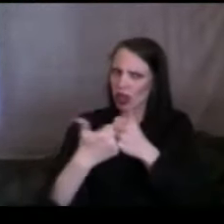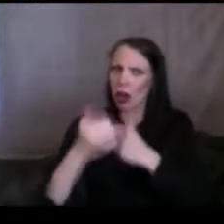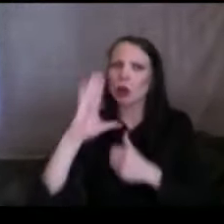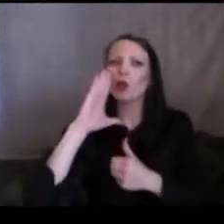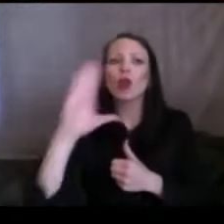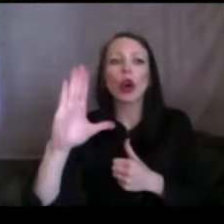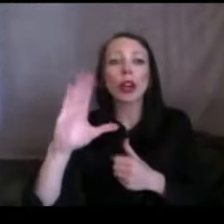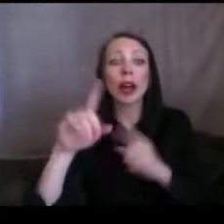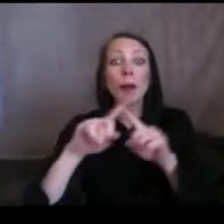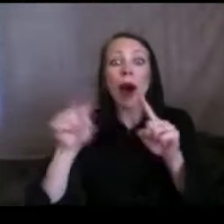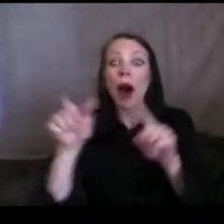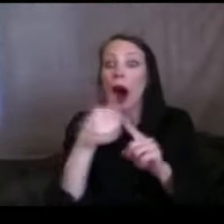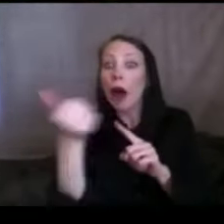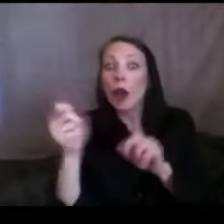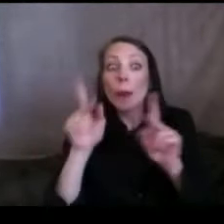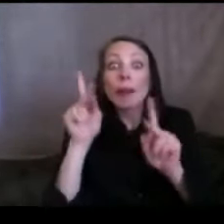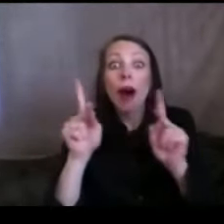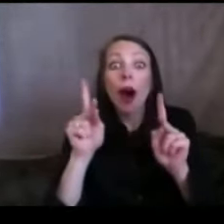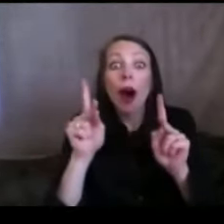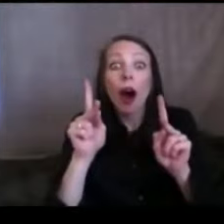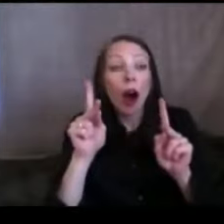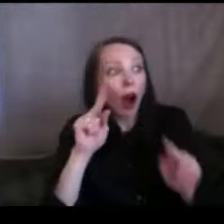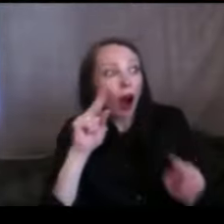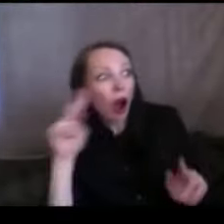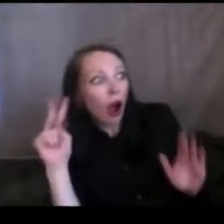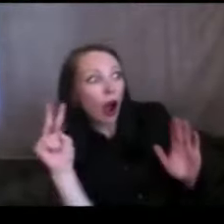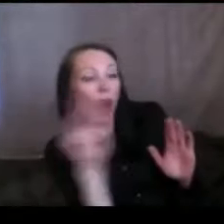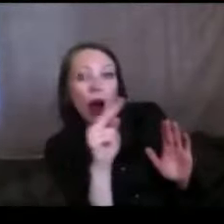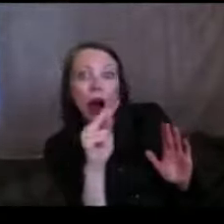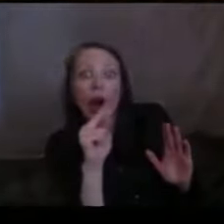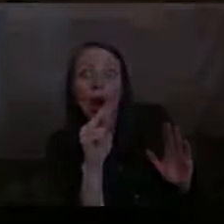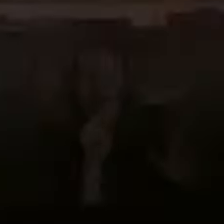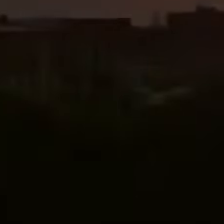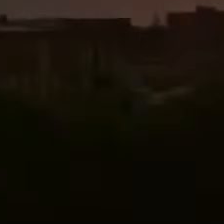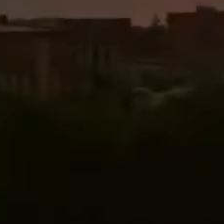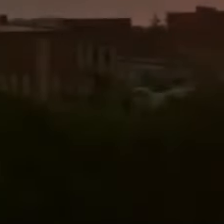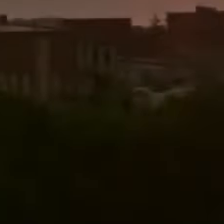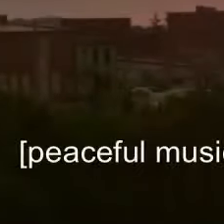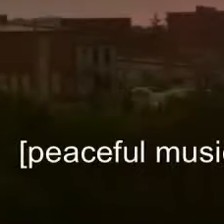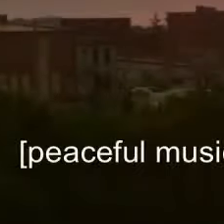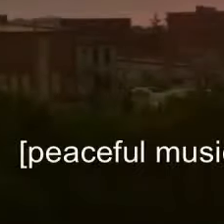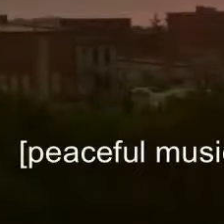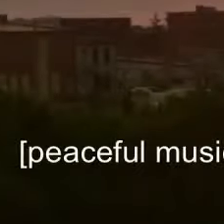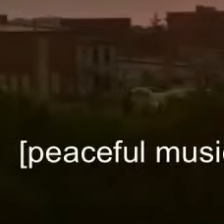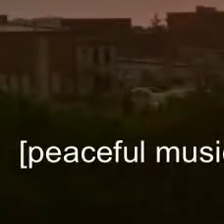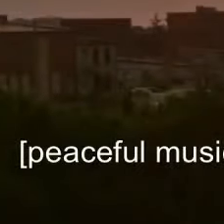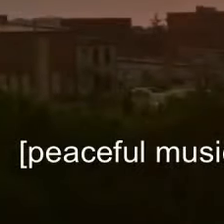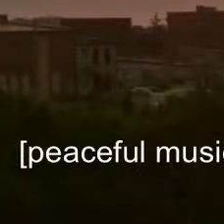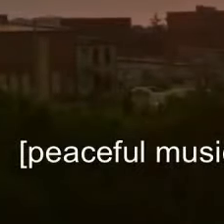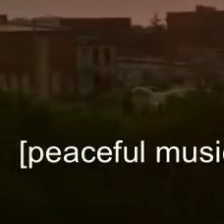what he and others quickly discovered was a remarkable opportunity. Join me in